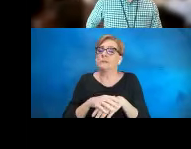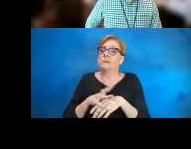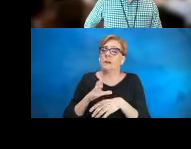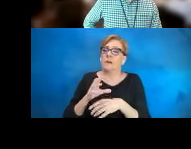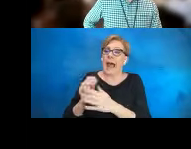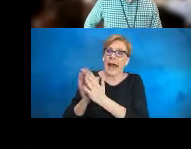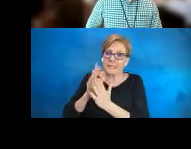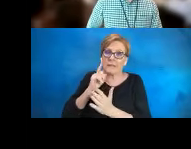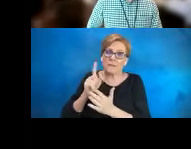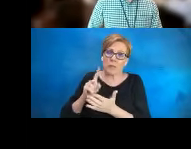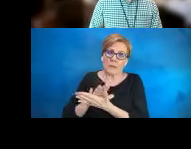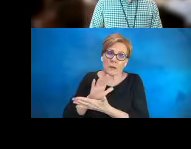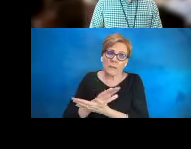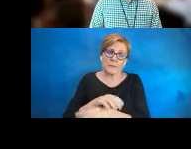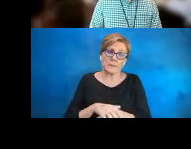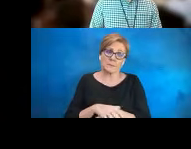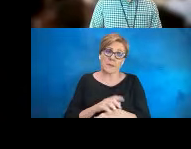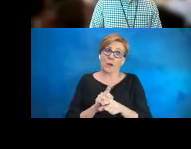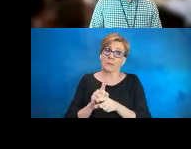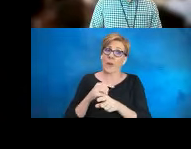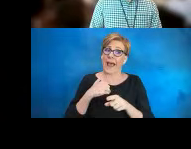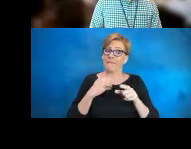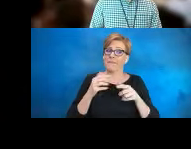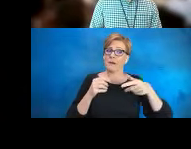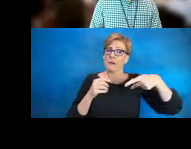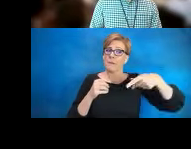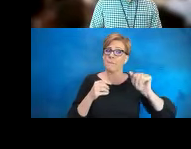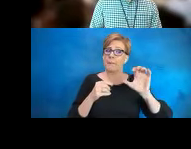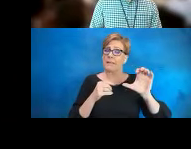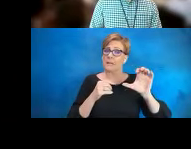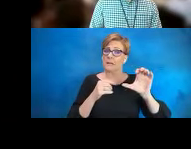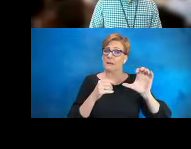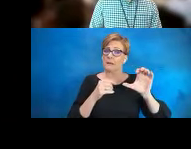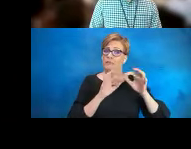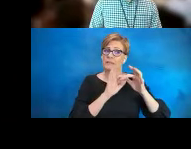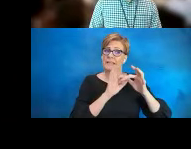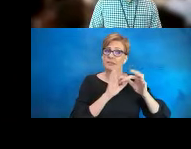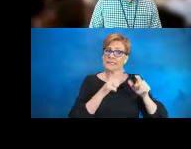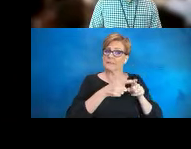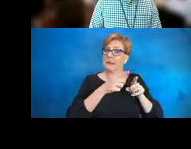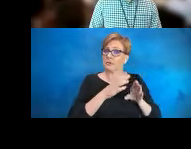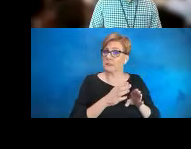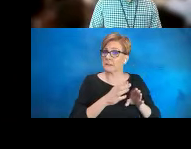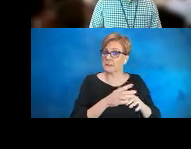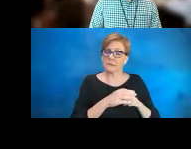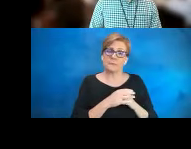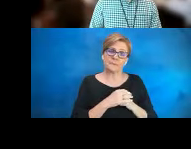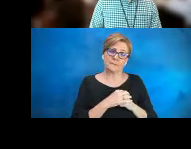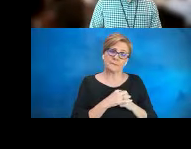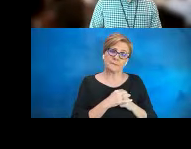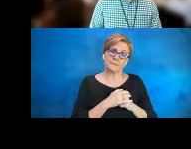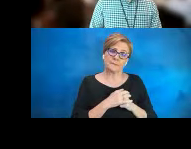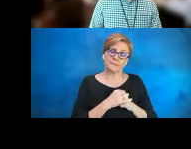relations specialists, who can be a good point of contact when the case is languishing at DDS, where you run into other issues